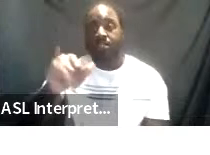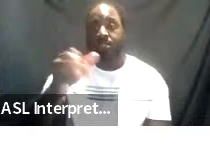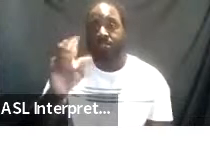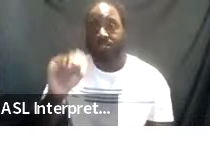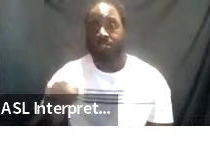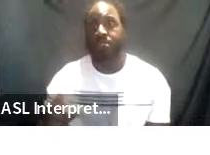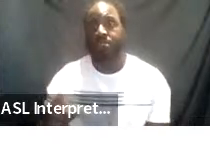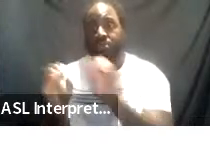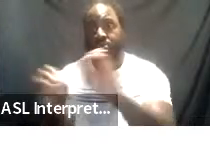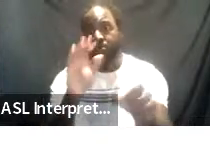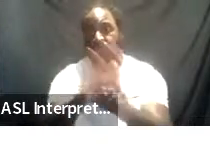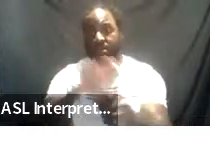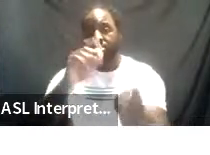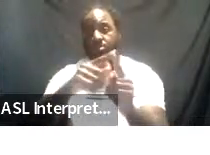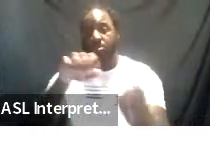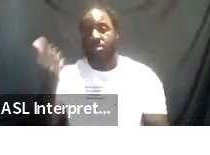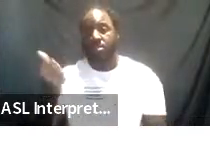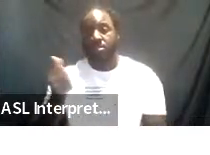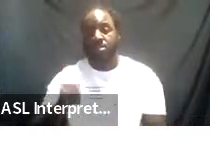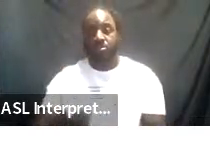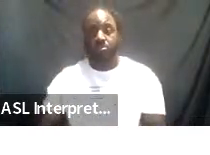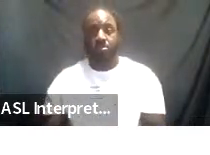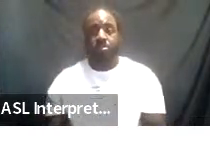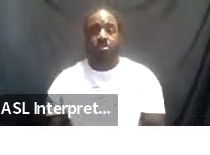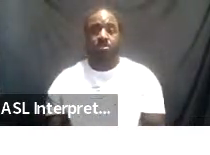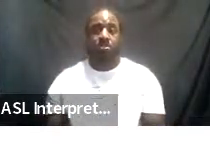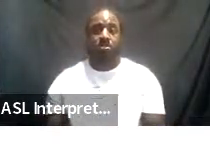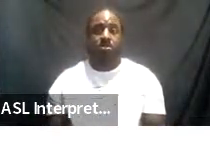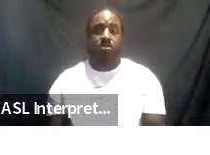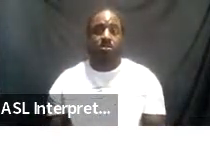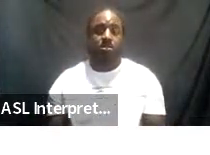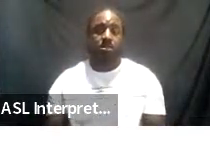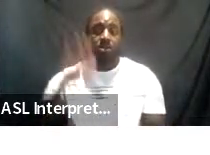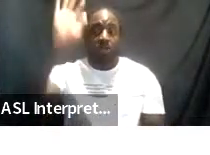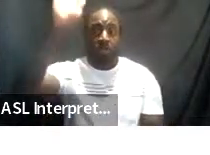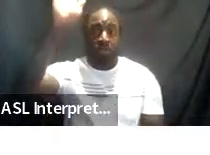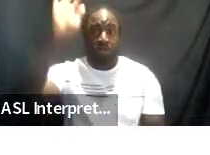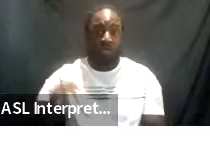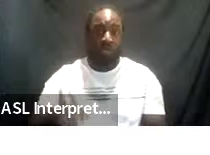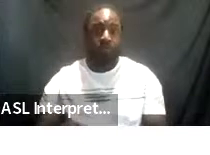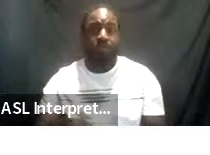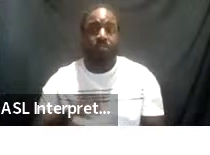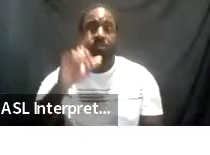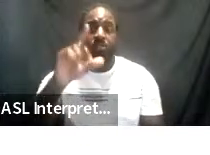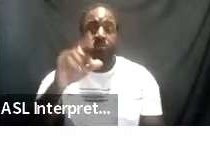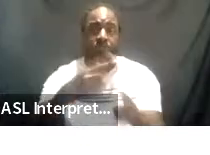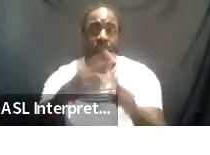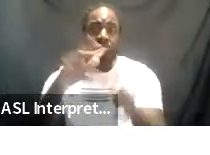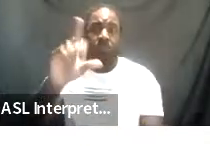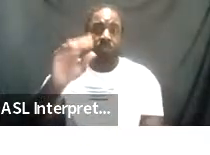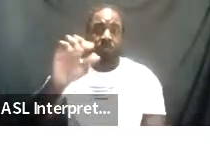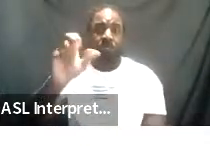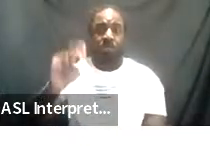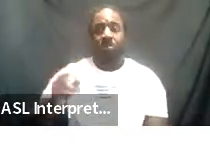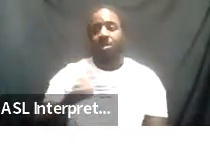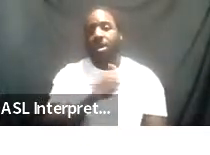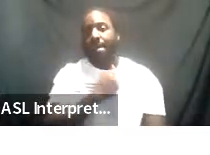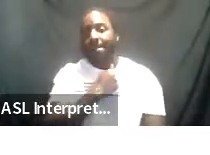We'll move on to another hand raised. Logan Ferris. I apologize if